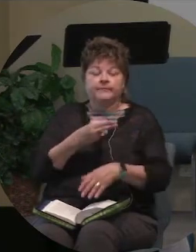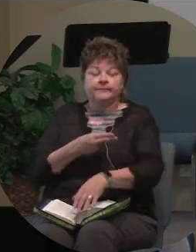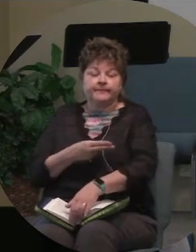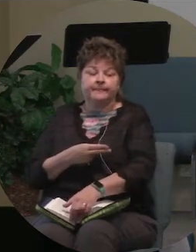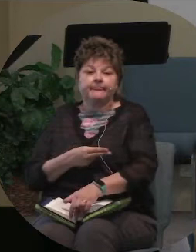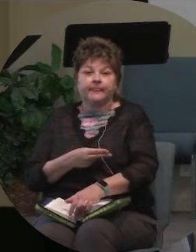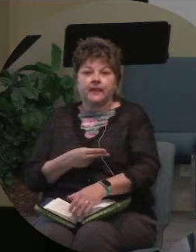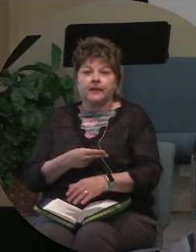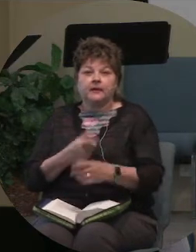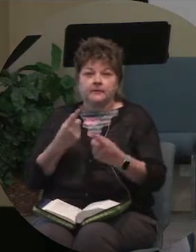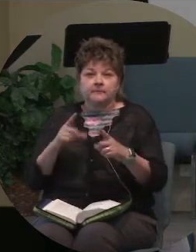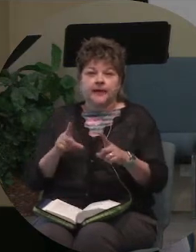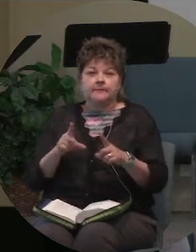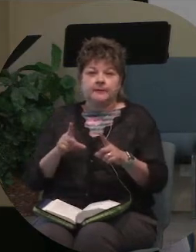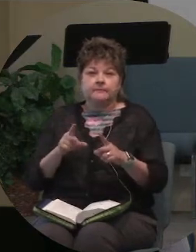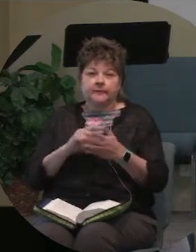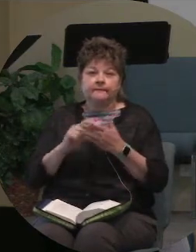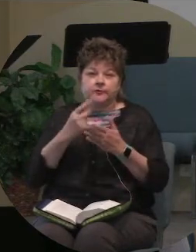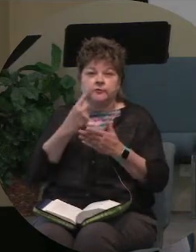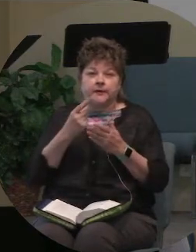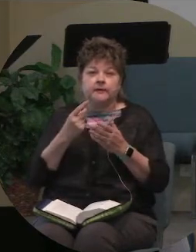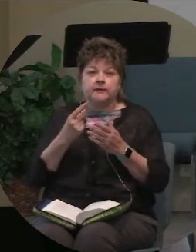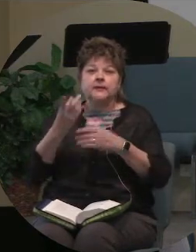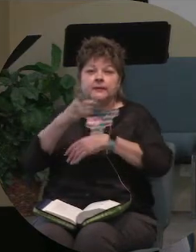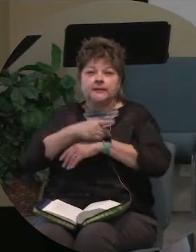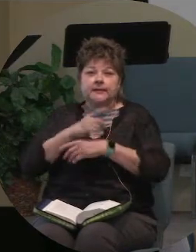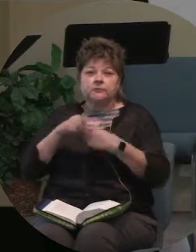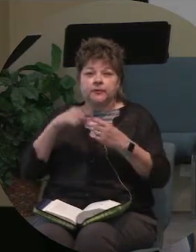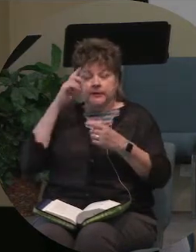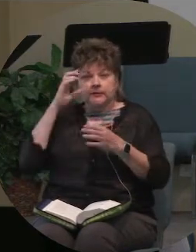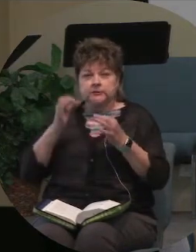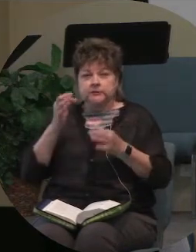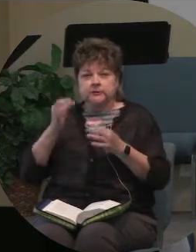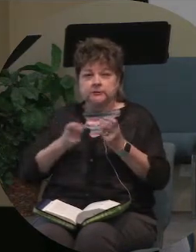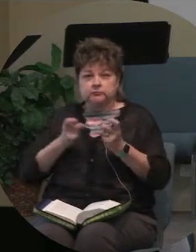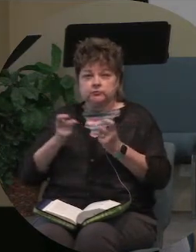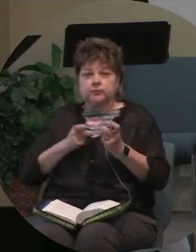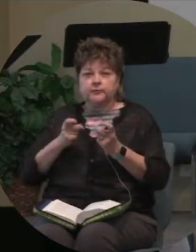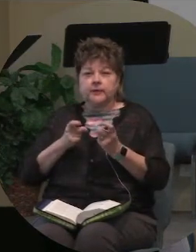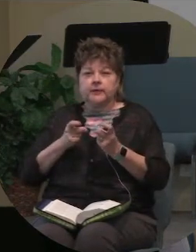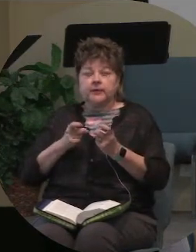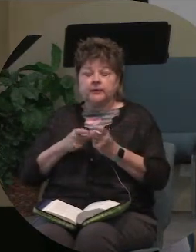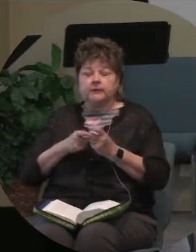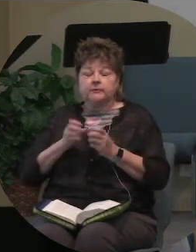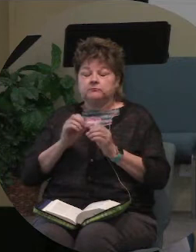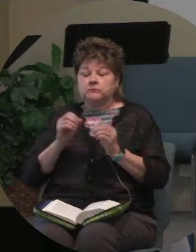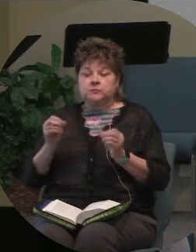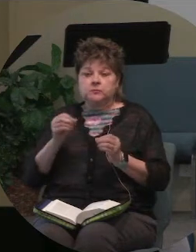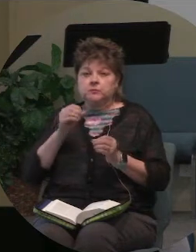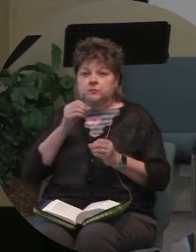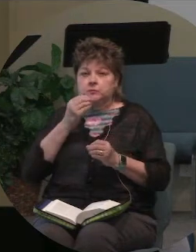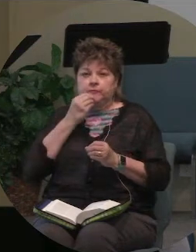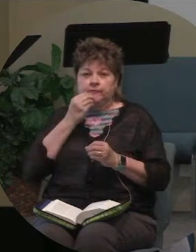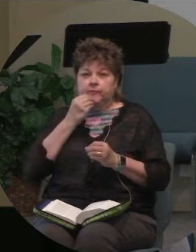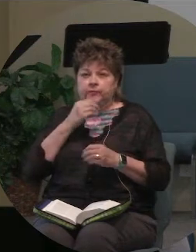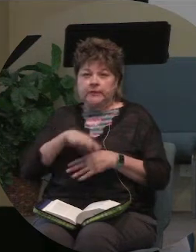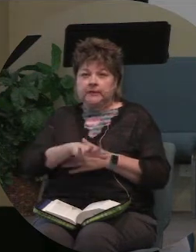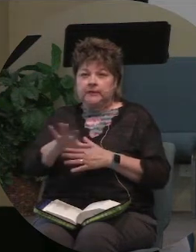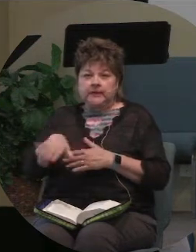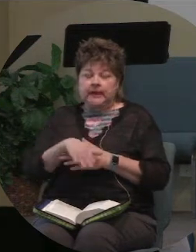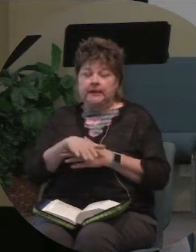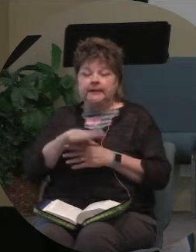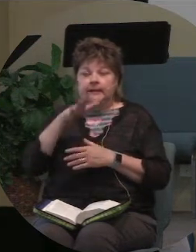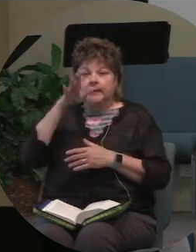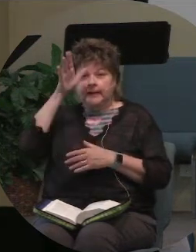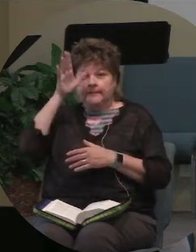it came about, this is verse 1, came about in the days when the judges governed, that there was a famine in the land, and a man of Bethlehem in